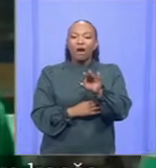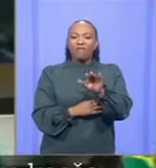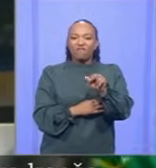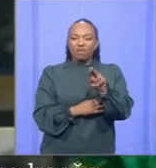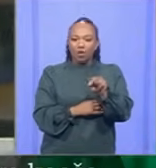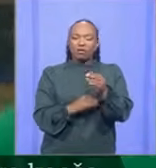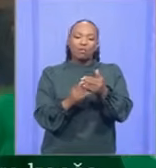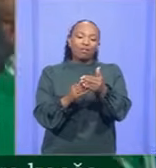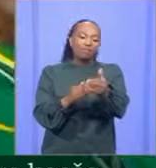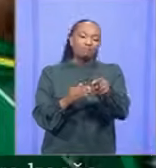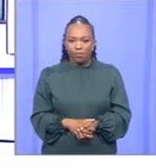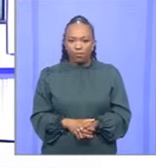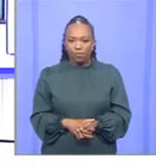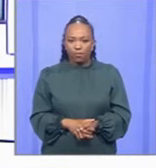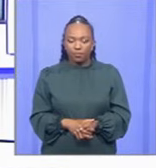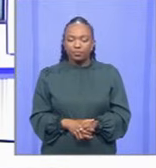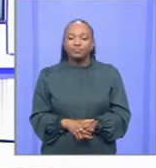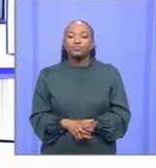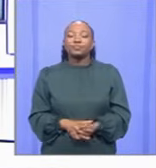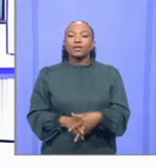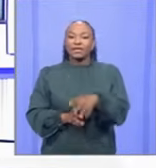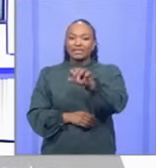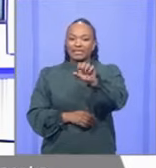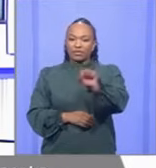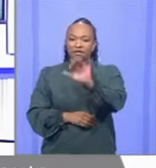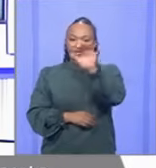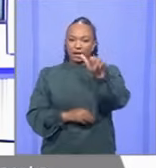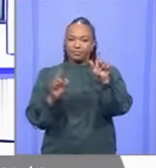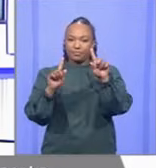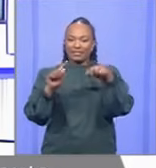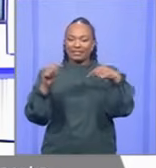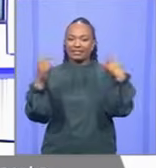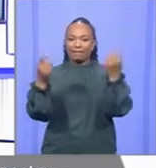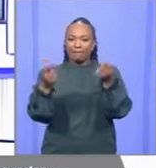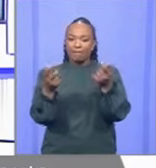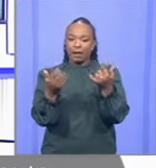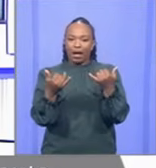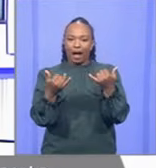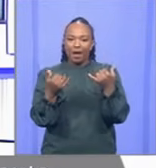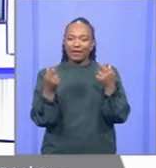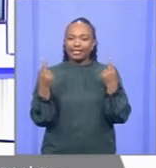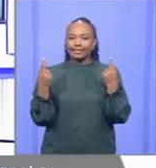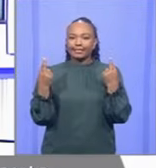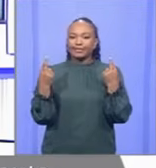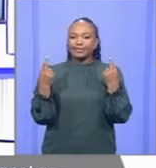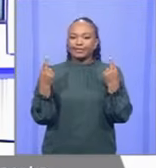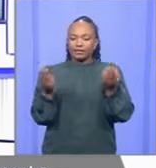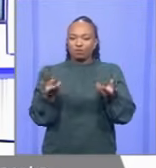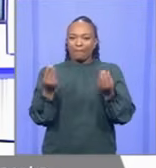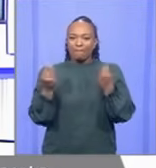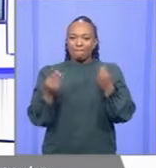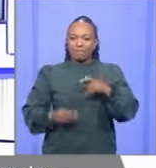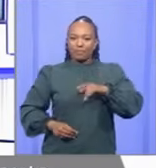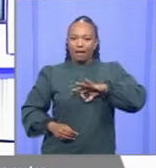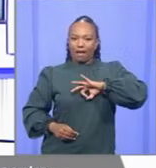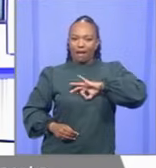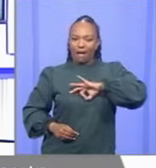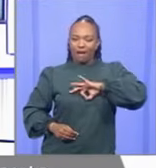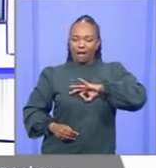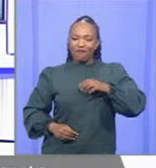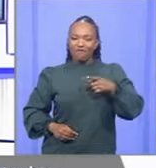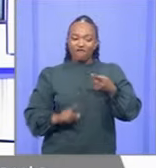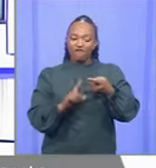išago. Team South Africa e beile kholofelo ya yona ya go thupa mentlele go ba atlete ba tša